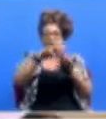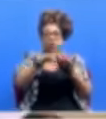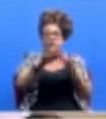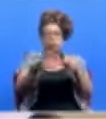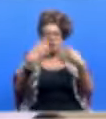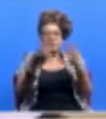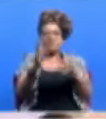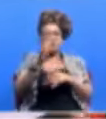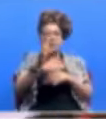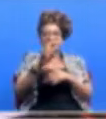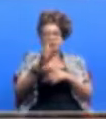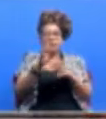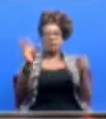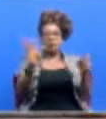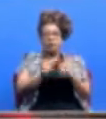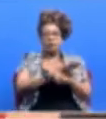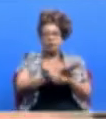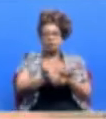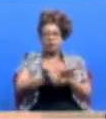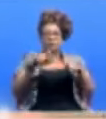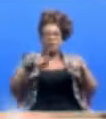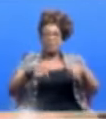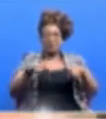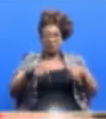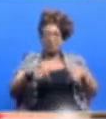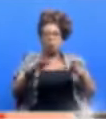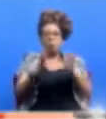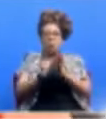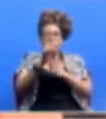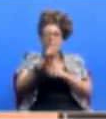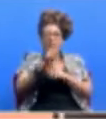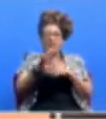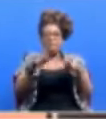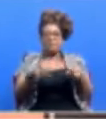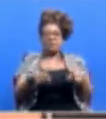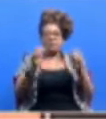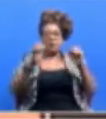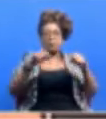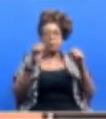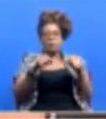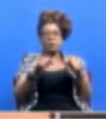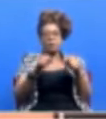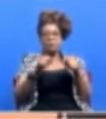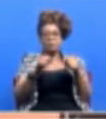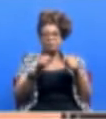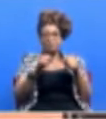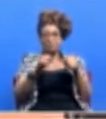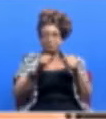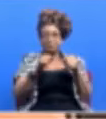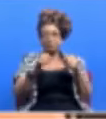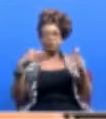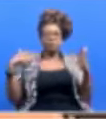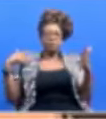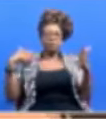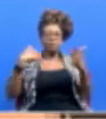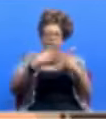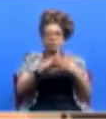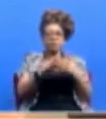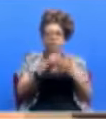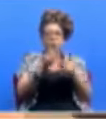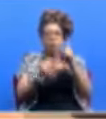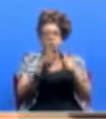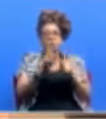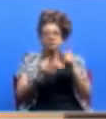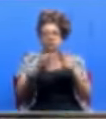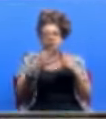vendors a full charged battery. And with one battery, it's able to run the cooking unit for